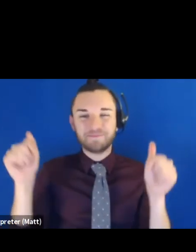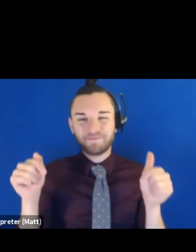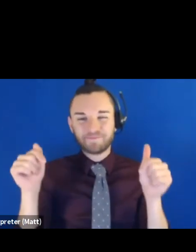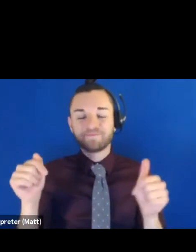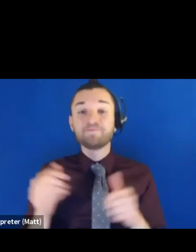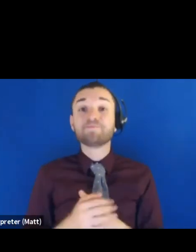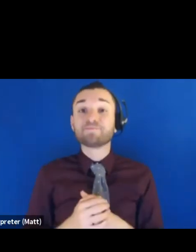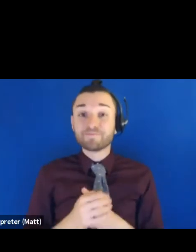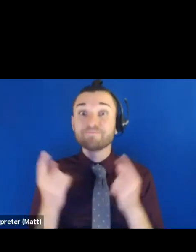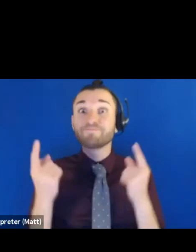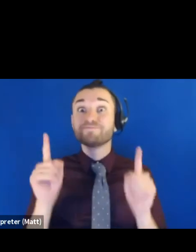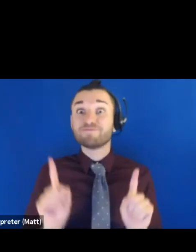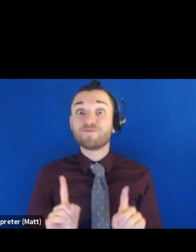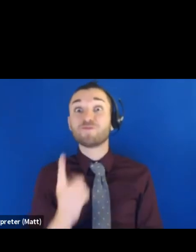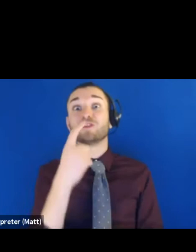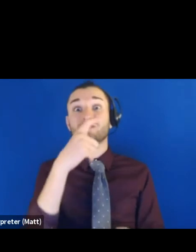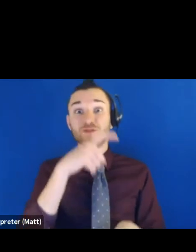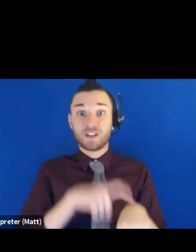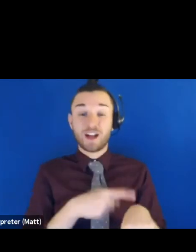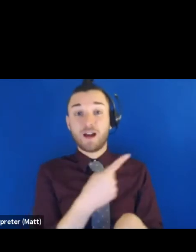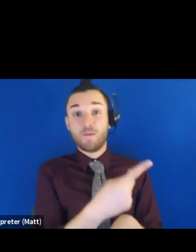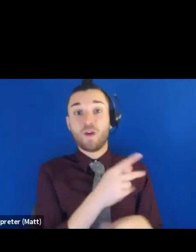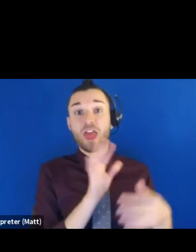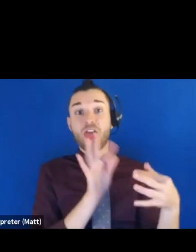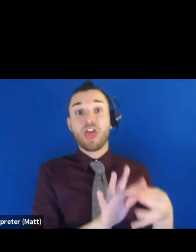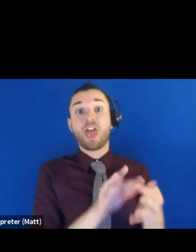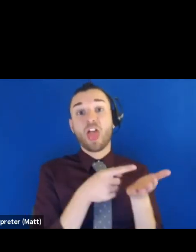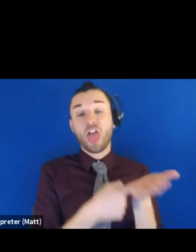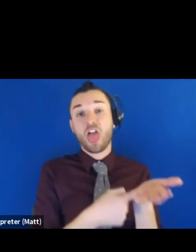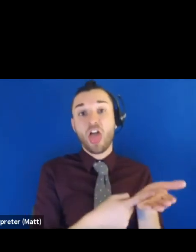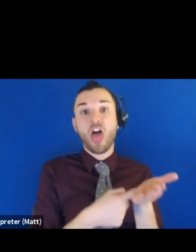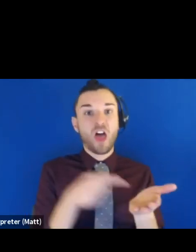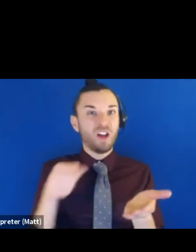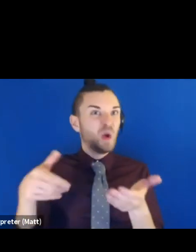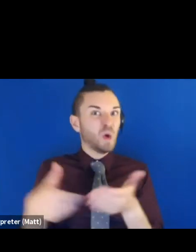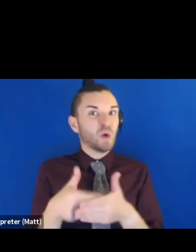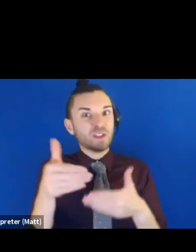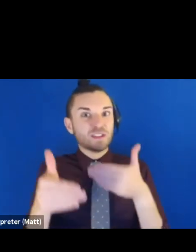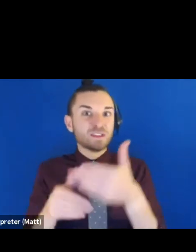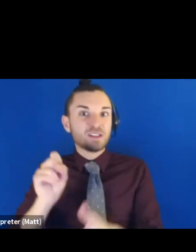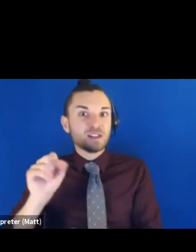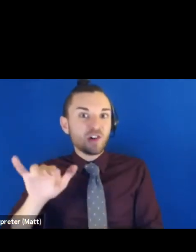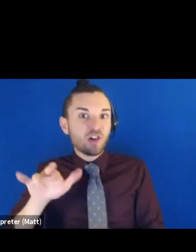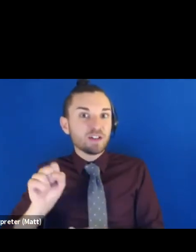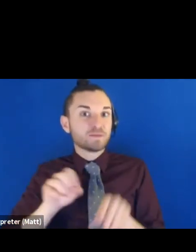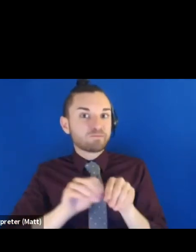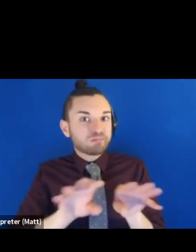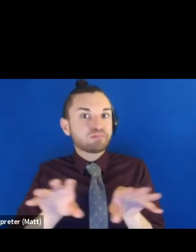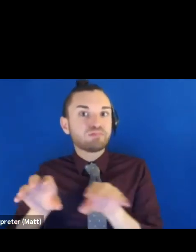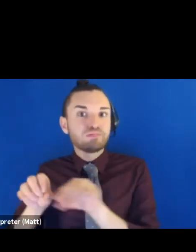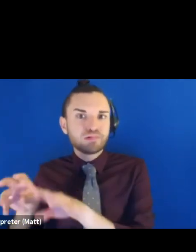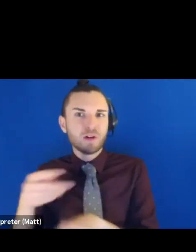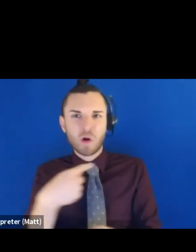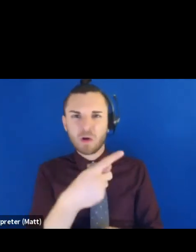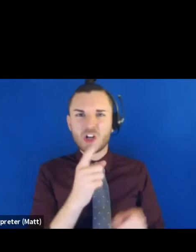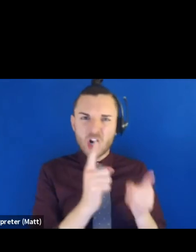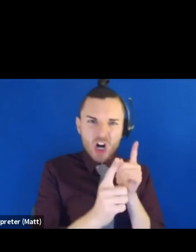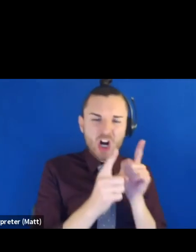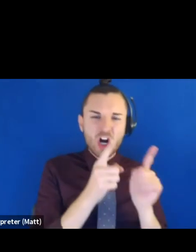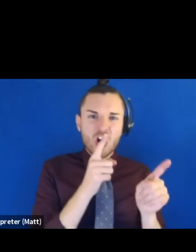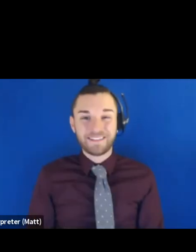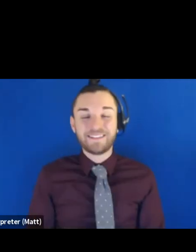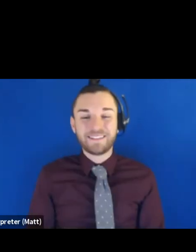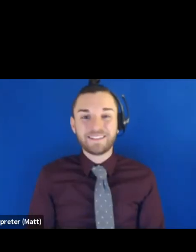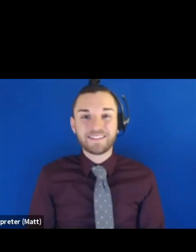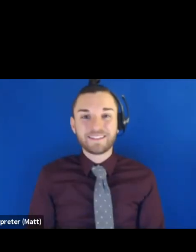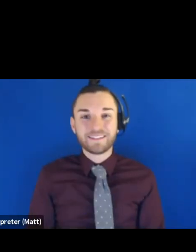first talked about this series, we both noted the extraordinary boom of Jewish women characters on TV and the